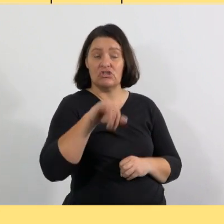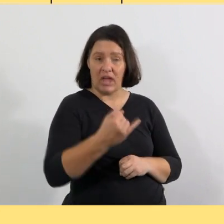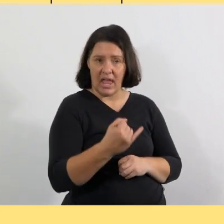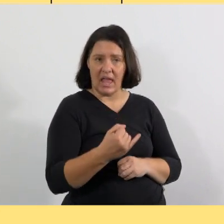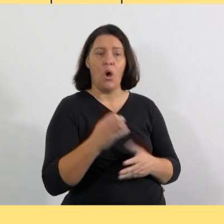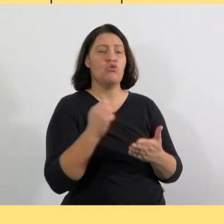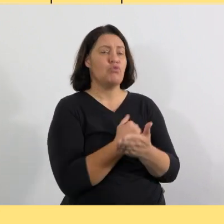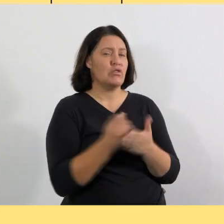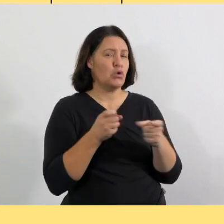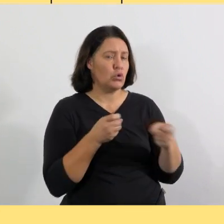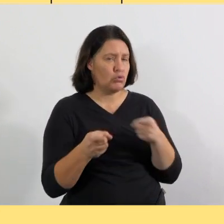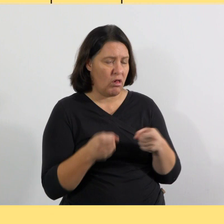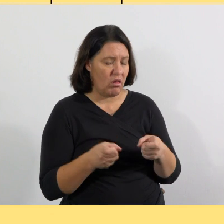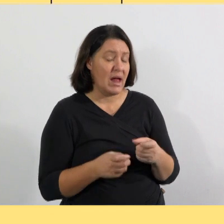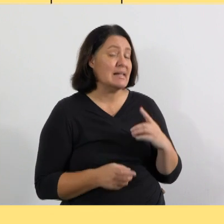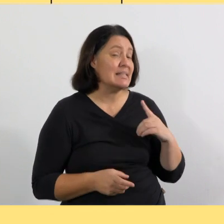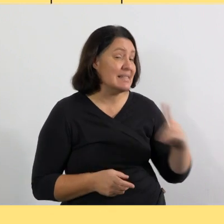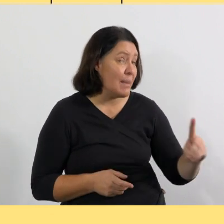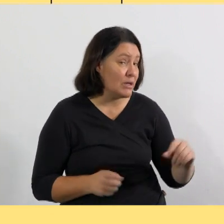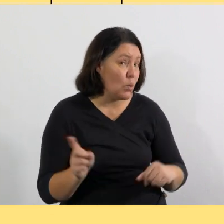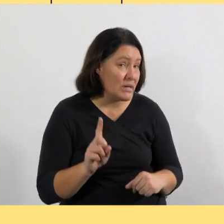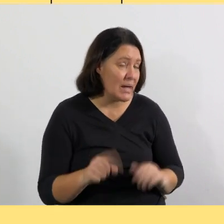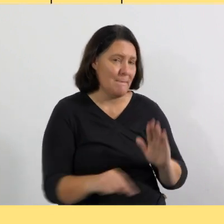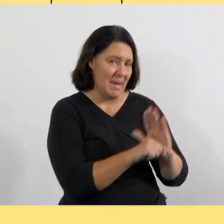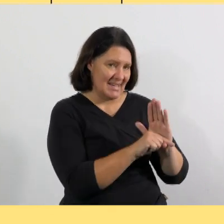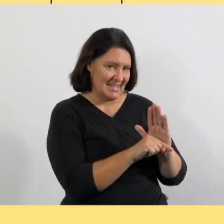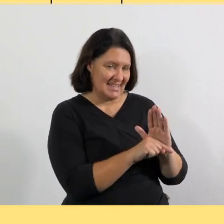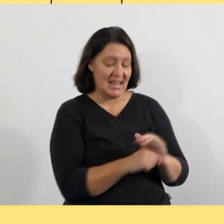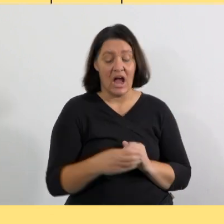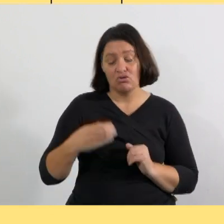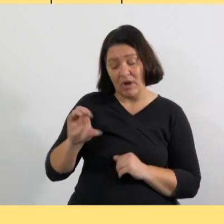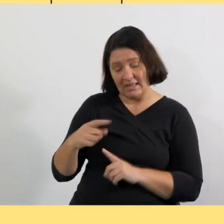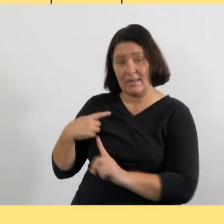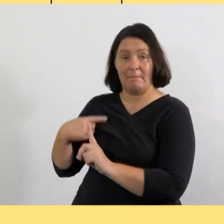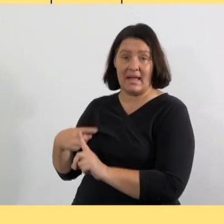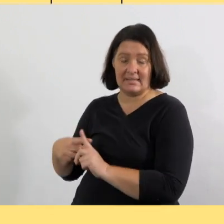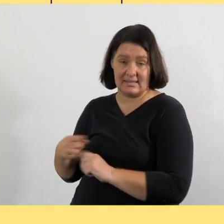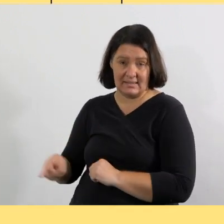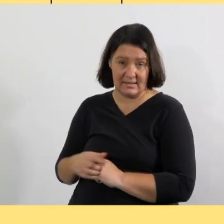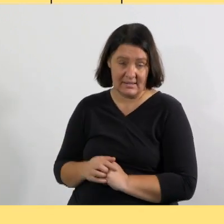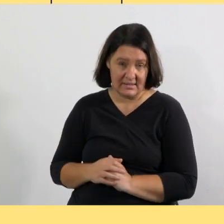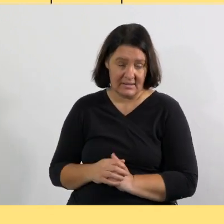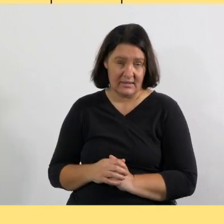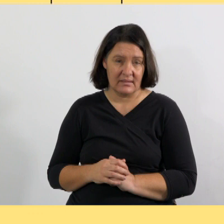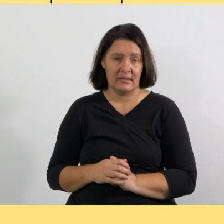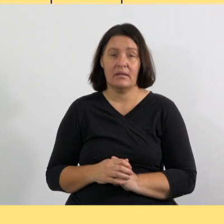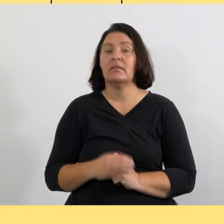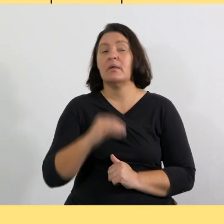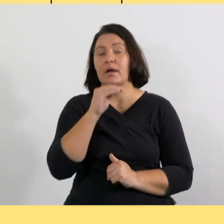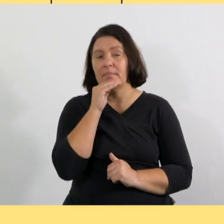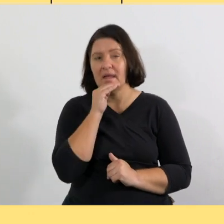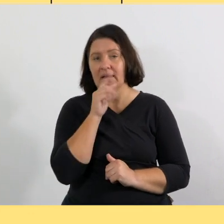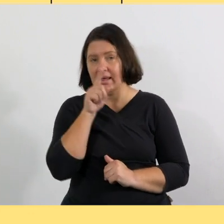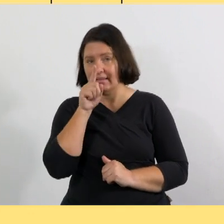journal under your creditors control, debit, remember, is a minus and credit is a plus. That